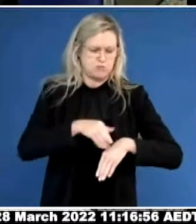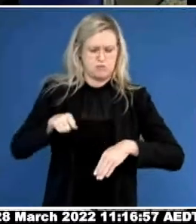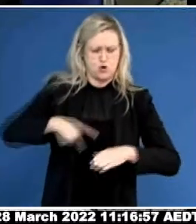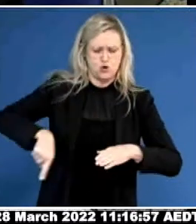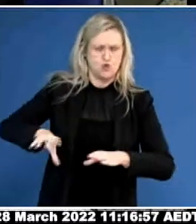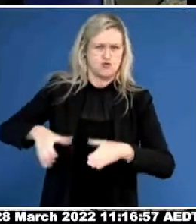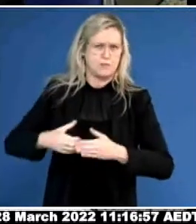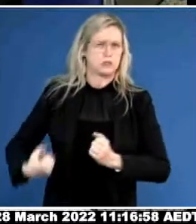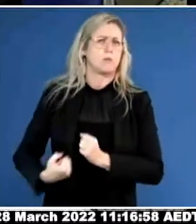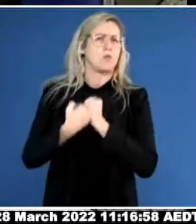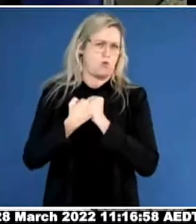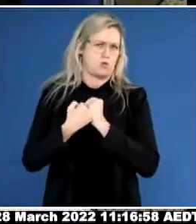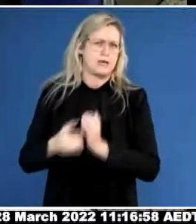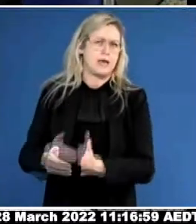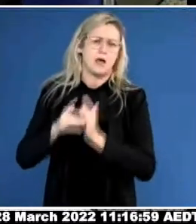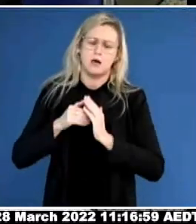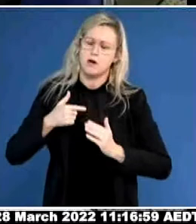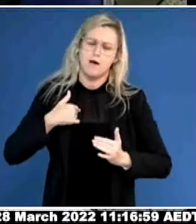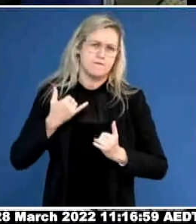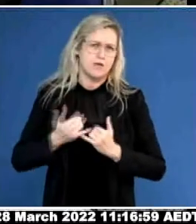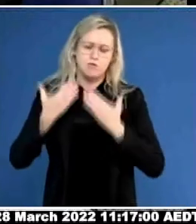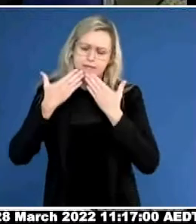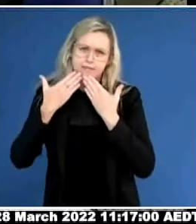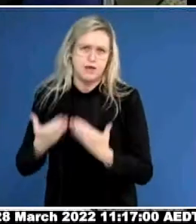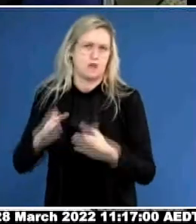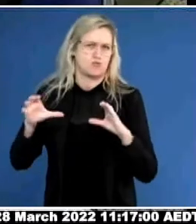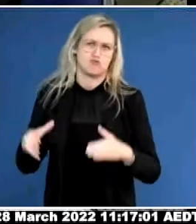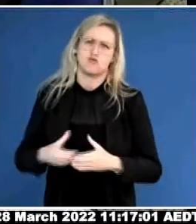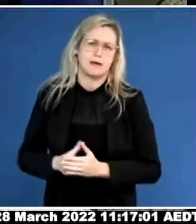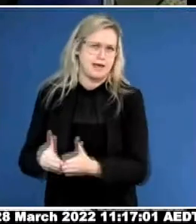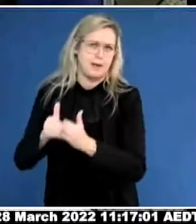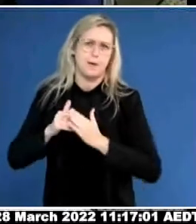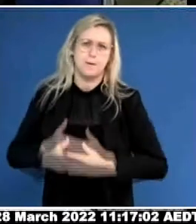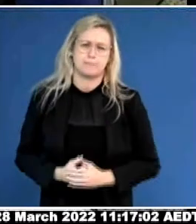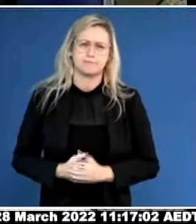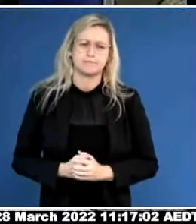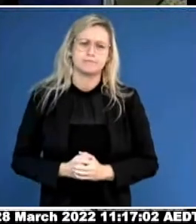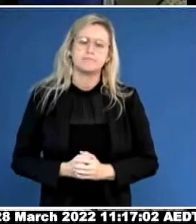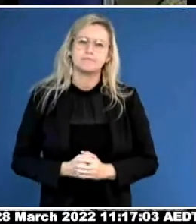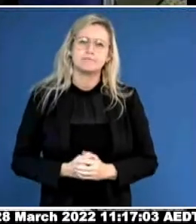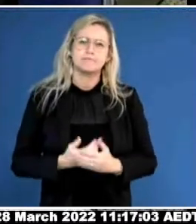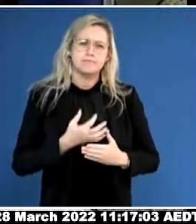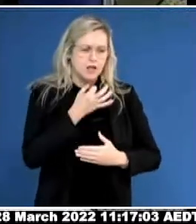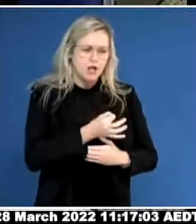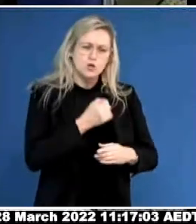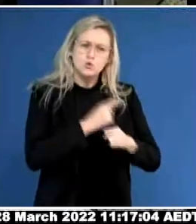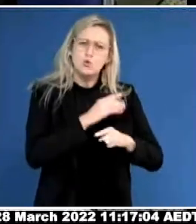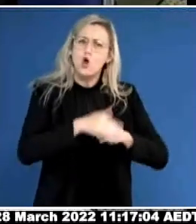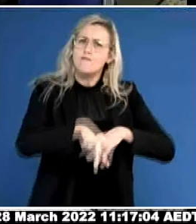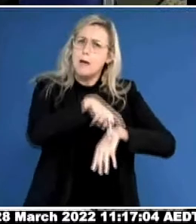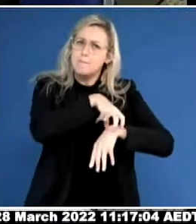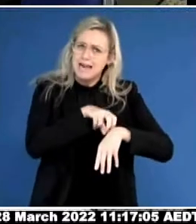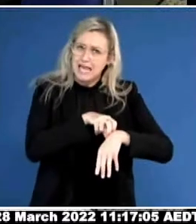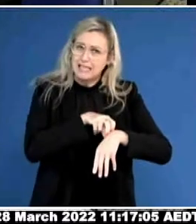And I'm grateful for that. And there's the policeman who you talked about. Let's call him Mick. Yeah.